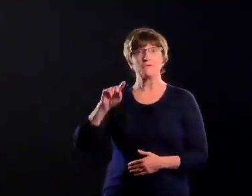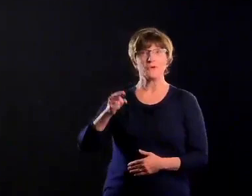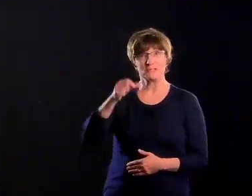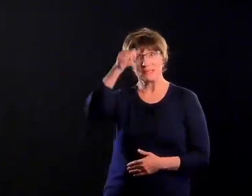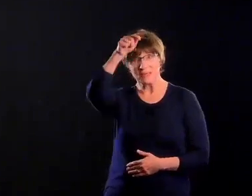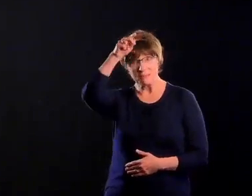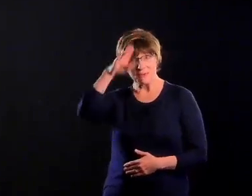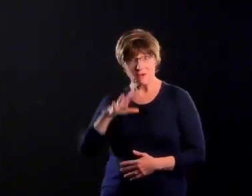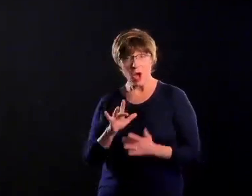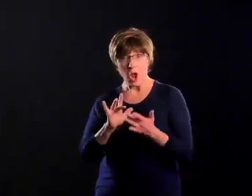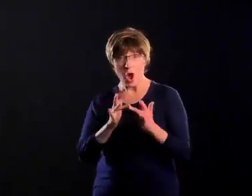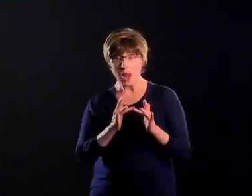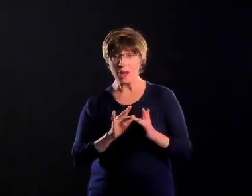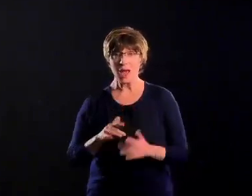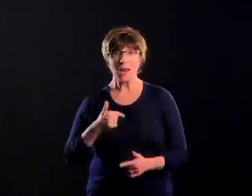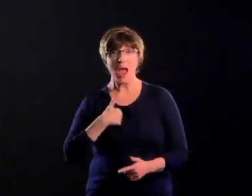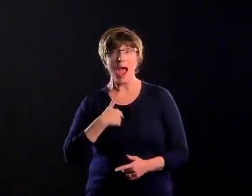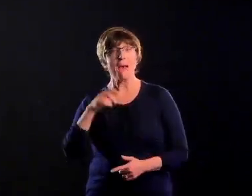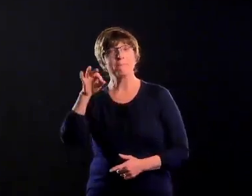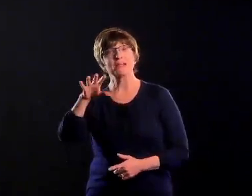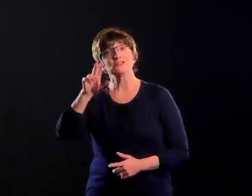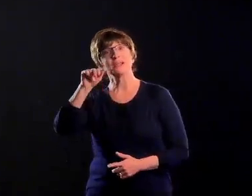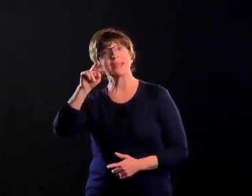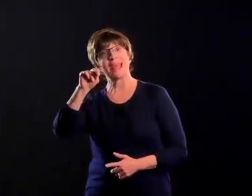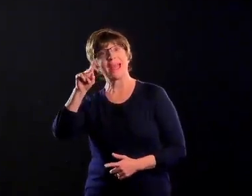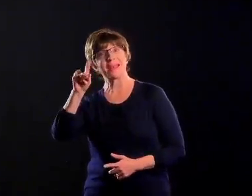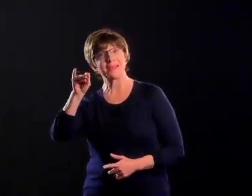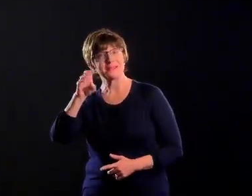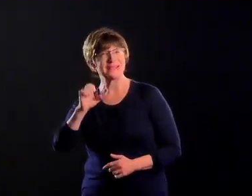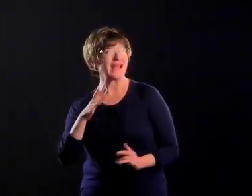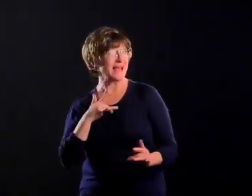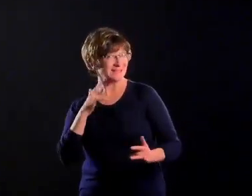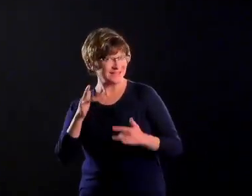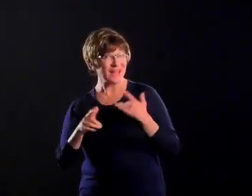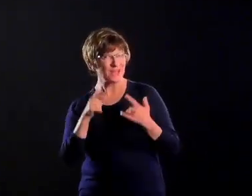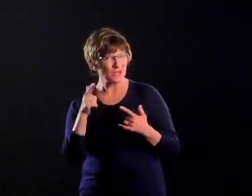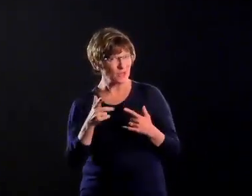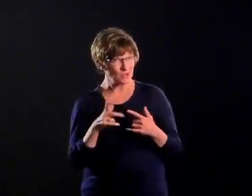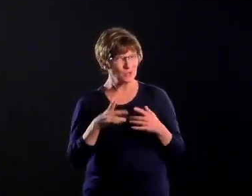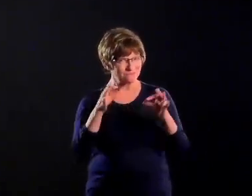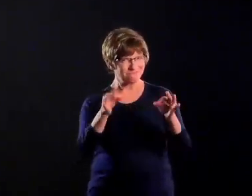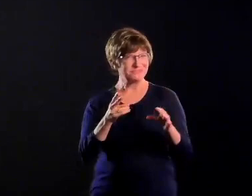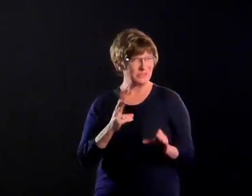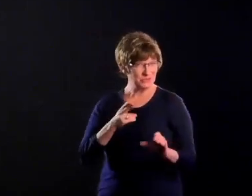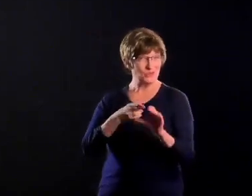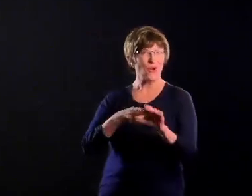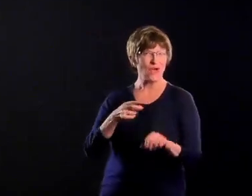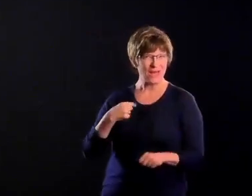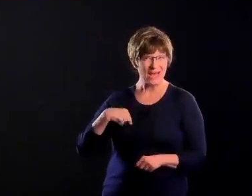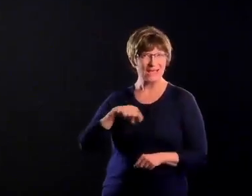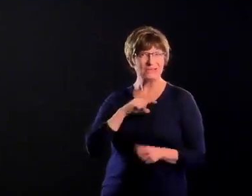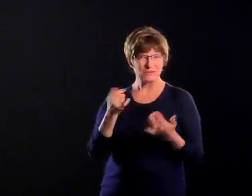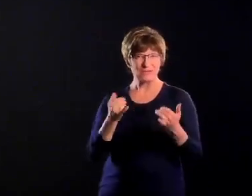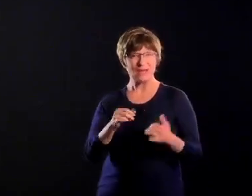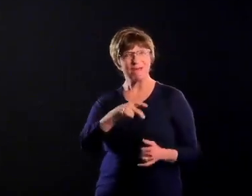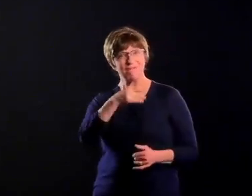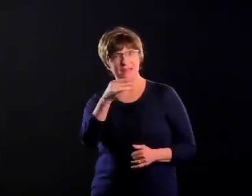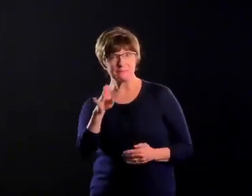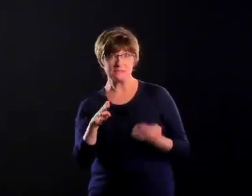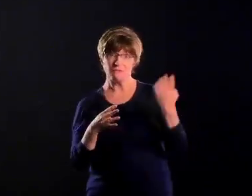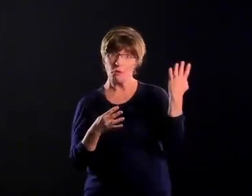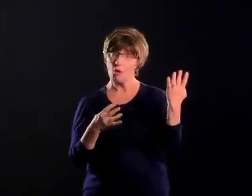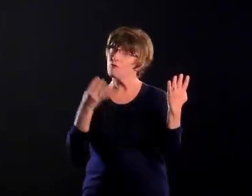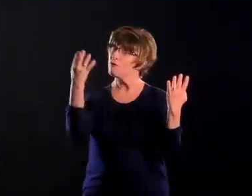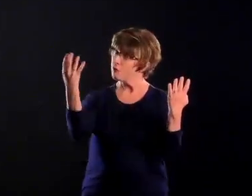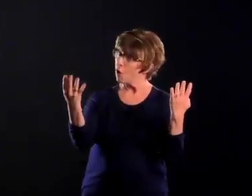welcome to First Assembly of God Online. I'm Pastor Candace, and I am so excited you chose to join with us today. Philippians